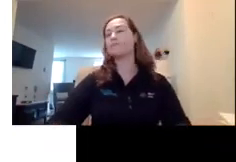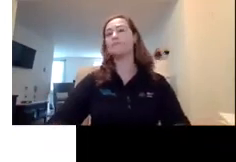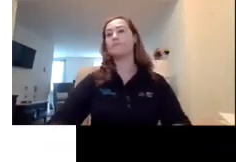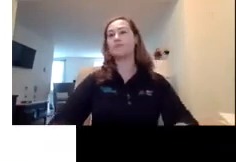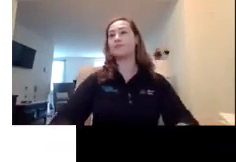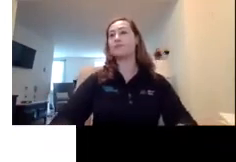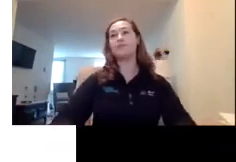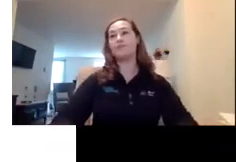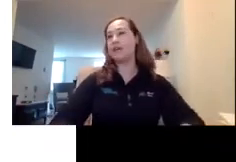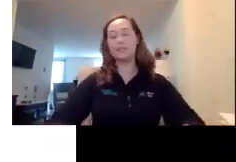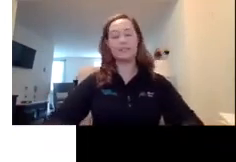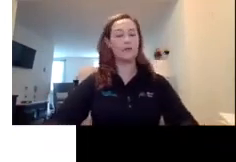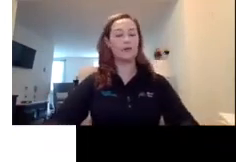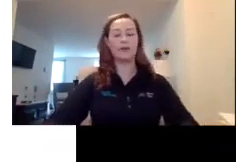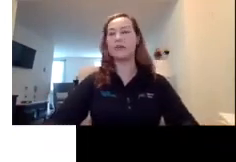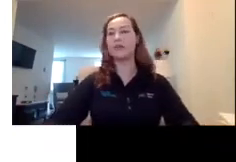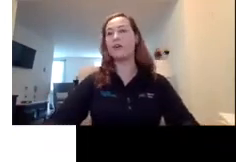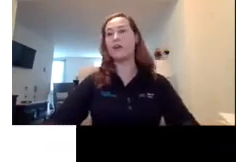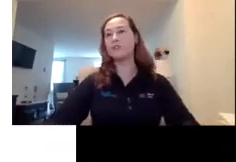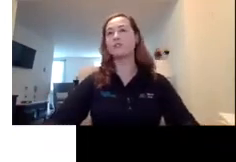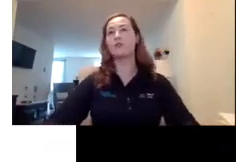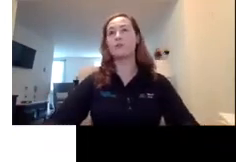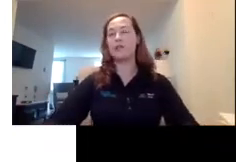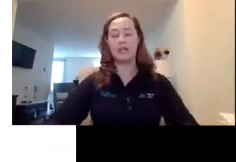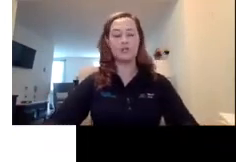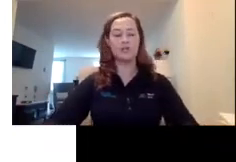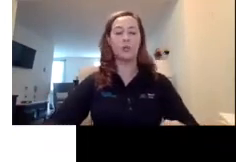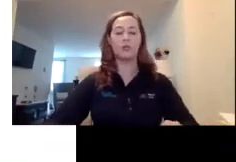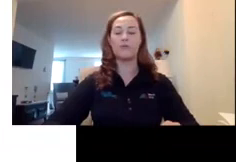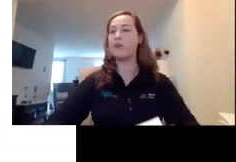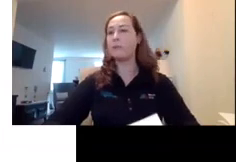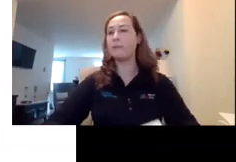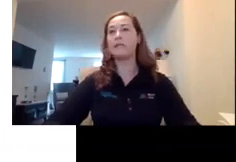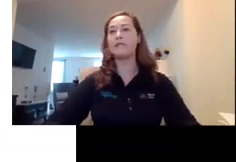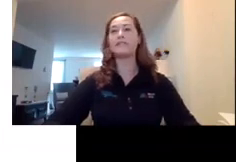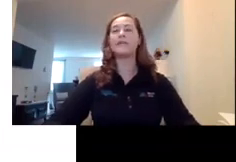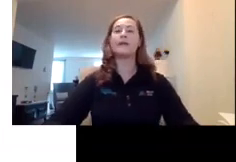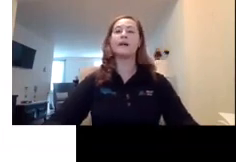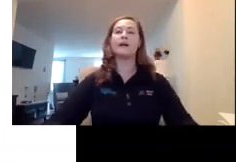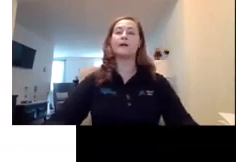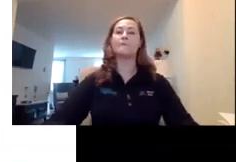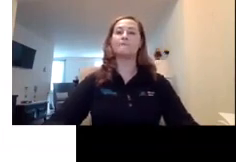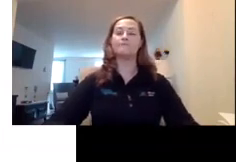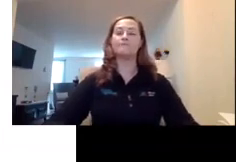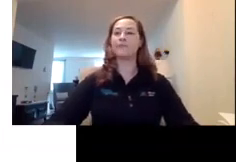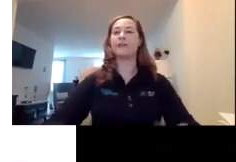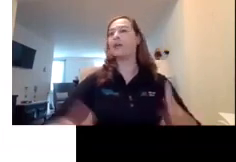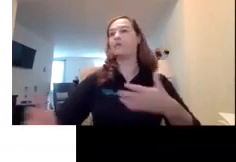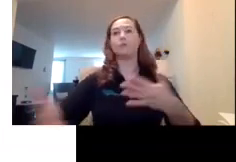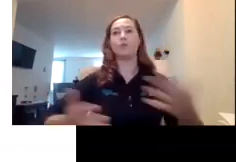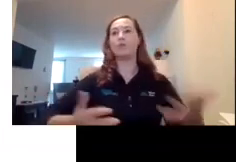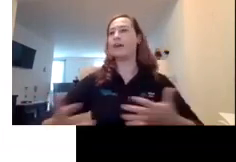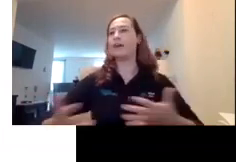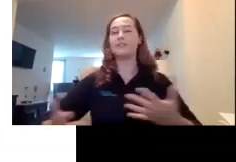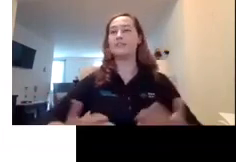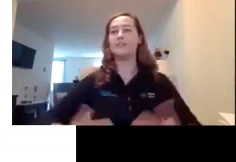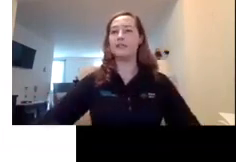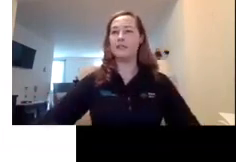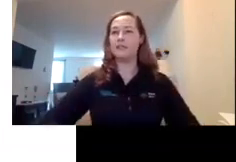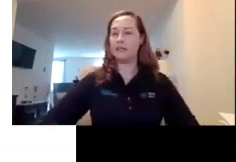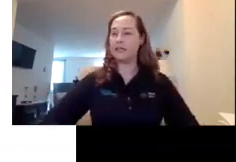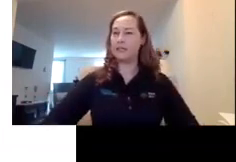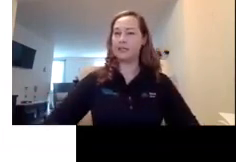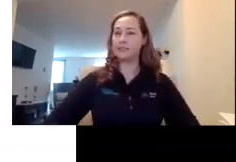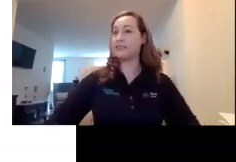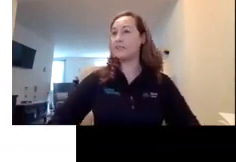were terrific. They were in constant communication with families, and with us if they